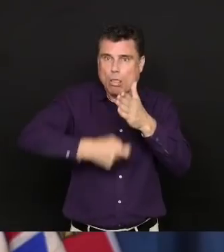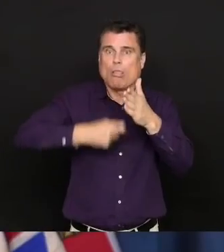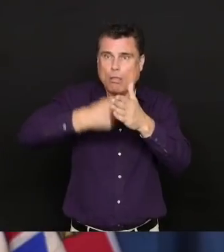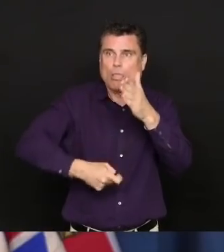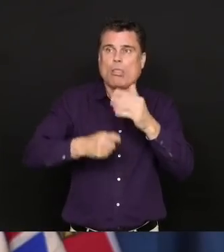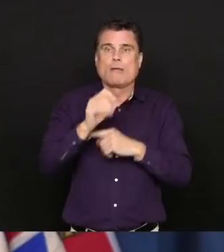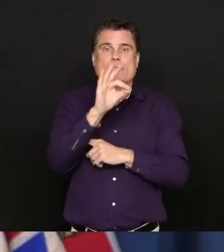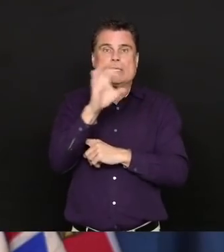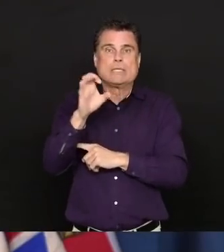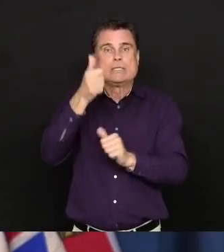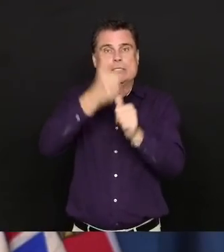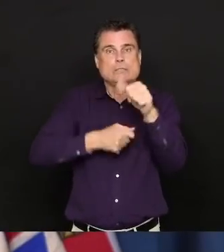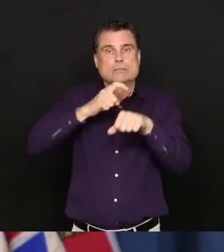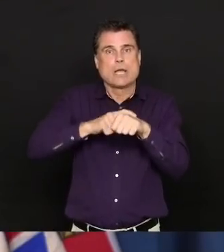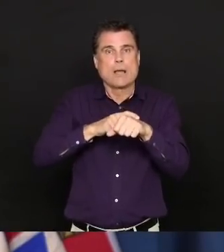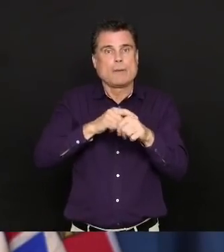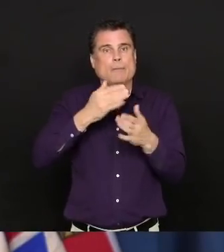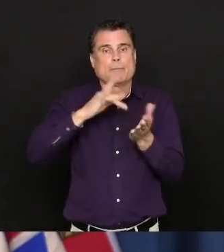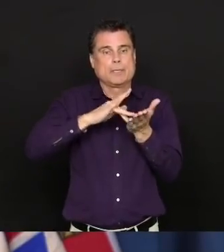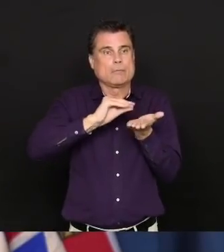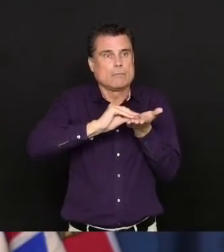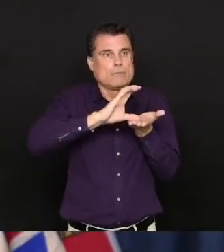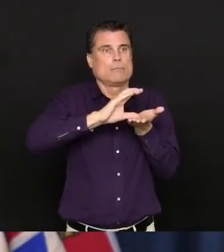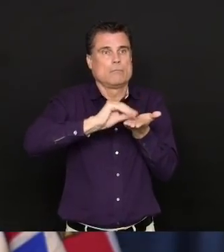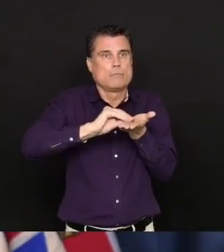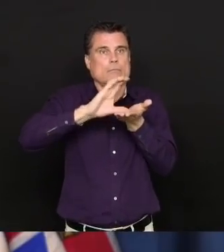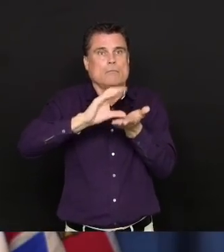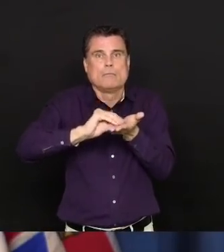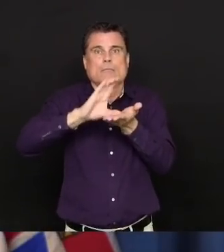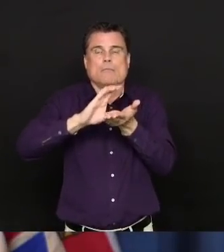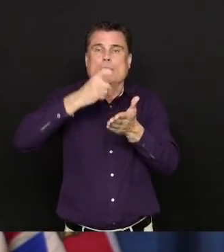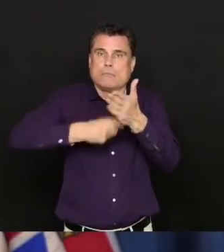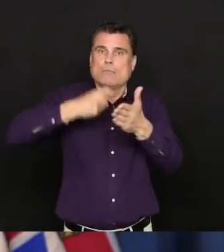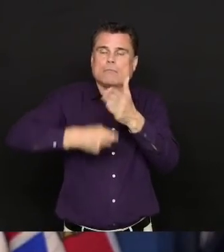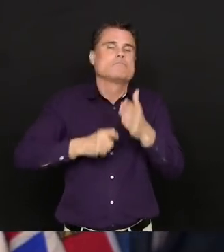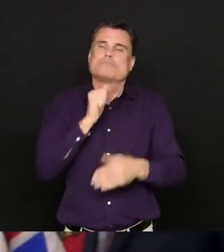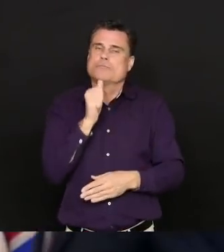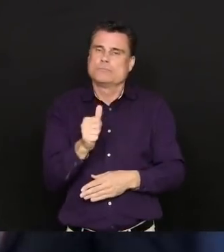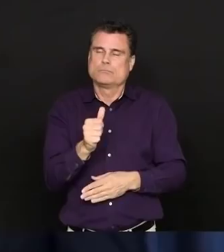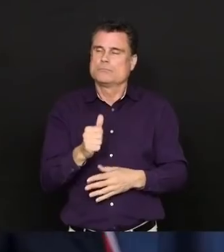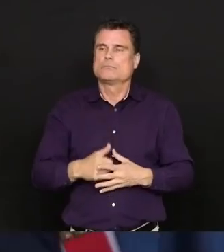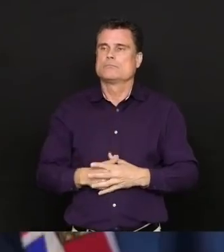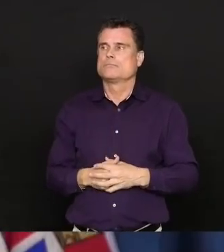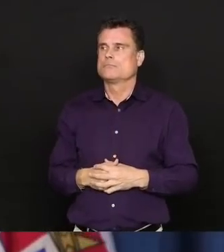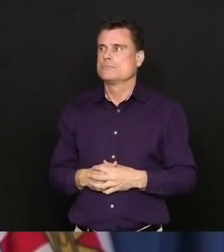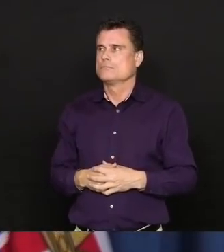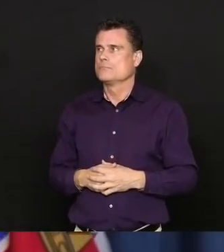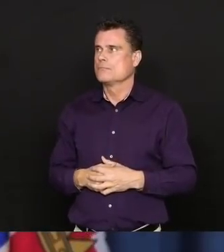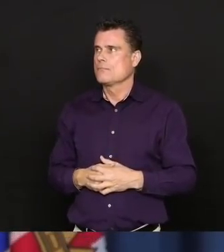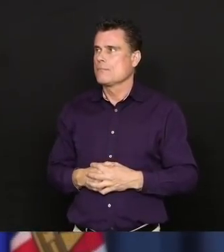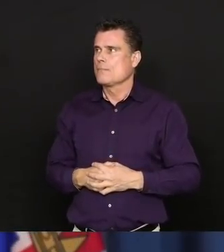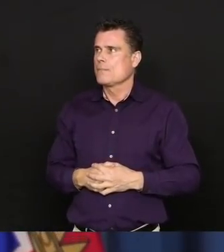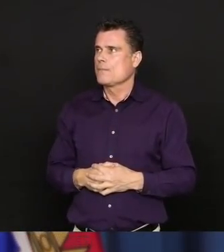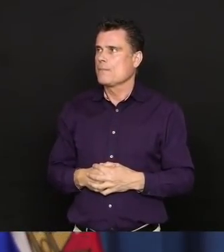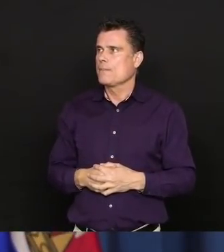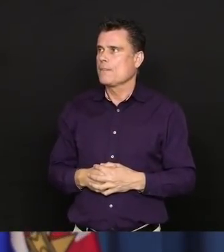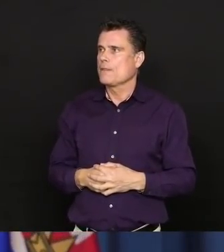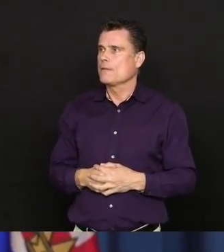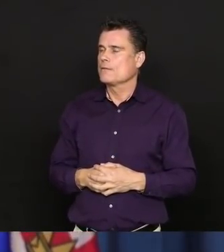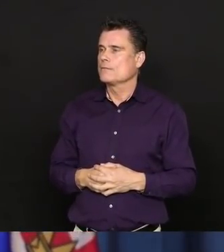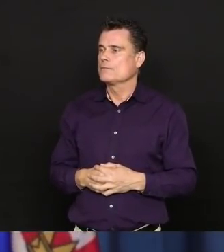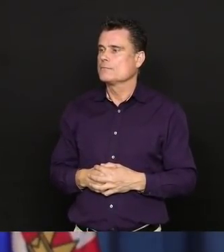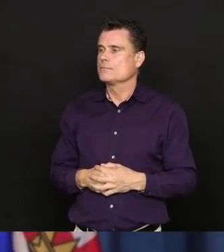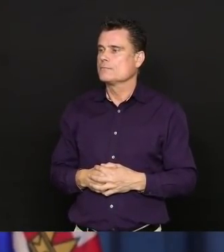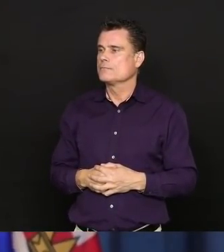parking situation at places like Royal Columbian Hospital and other places where now it's free. Here's your chance to be an Italian mayor and